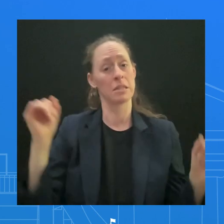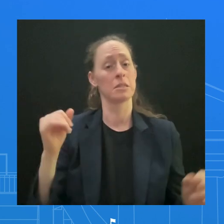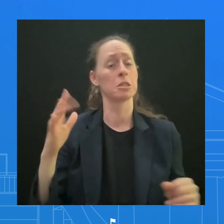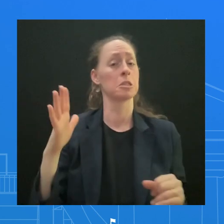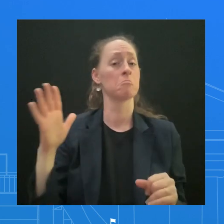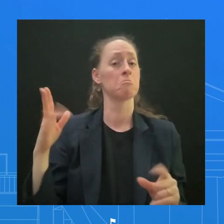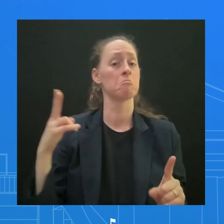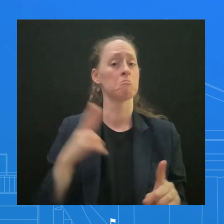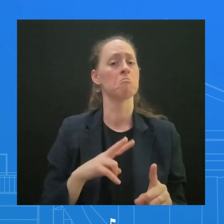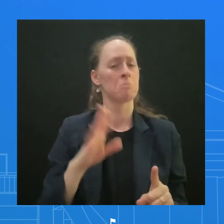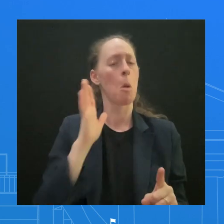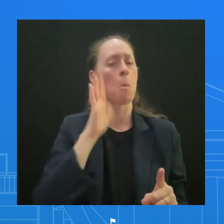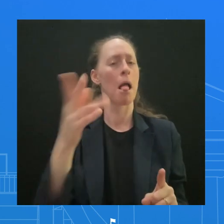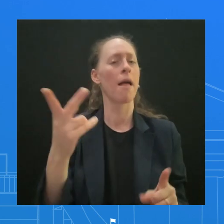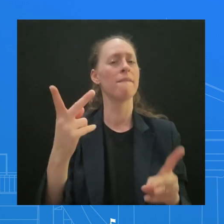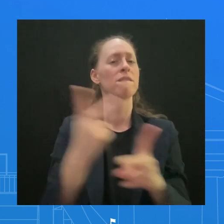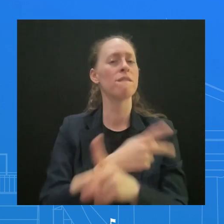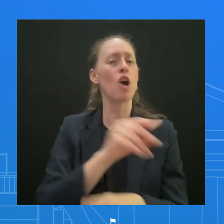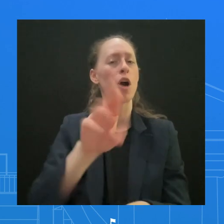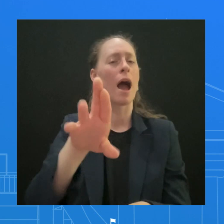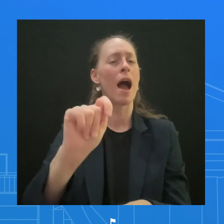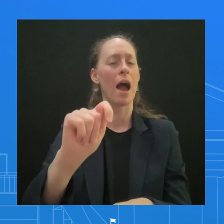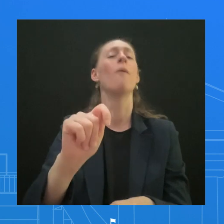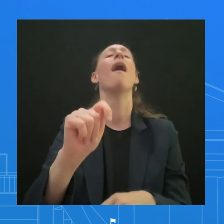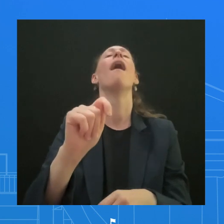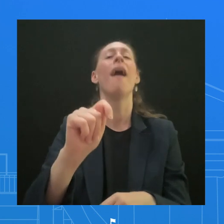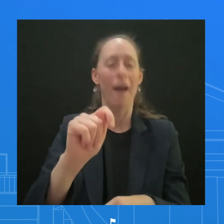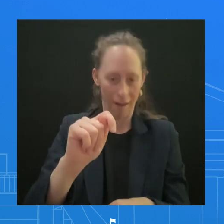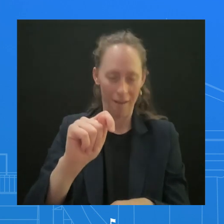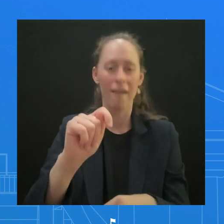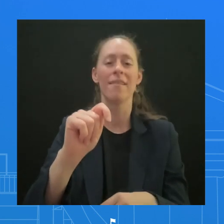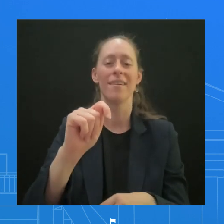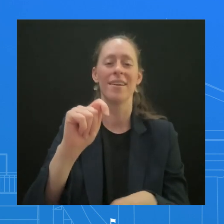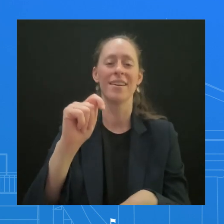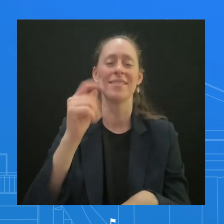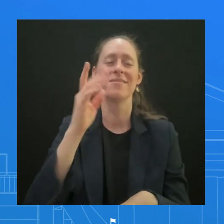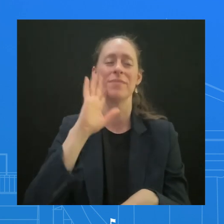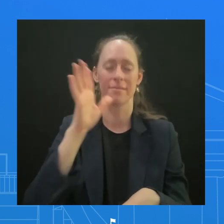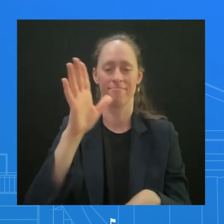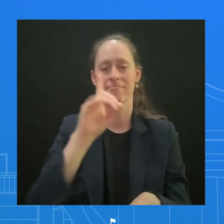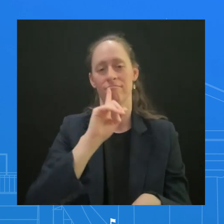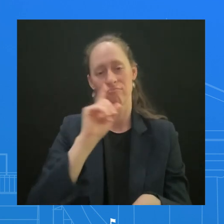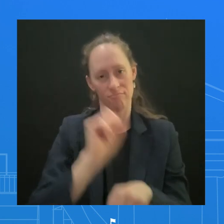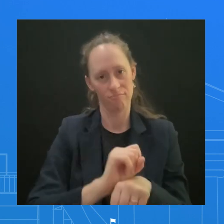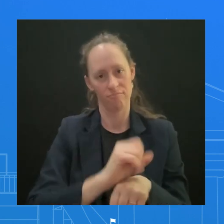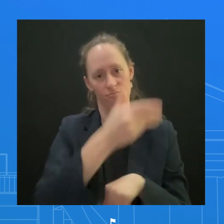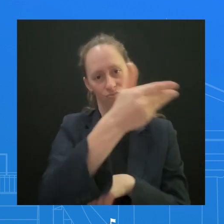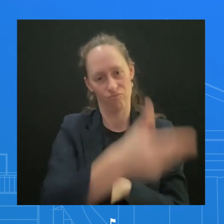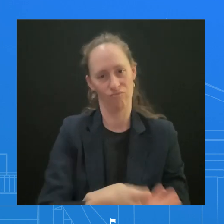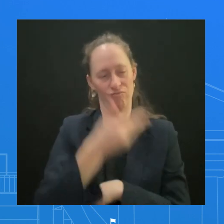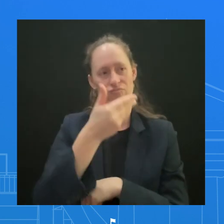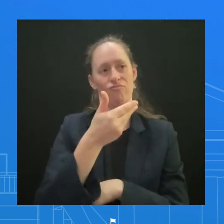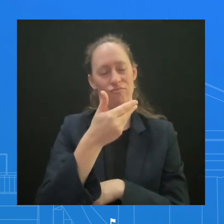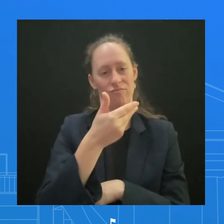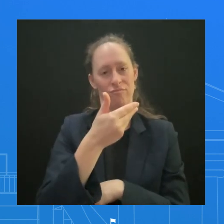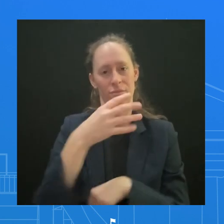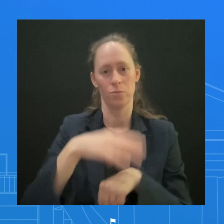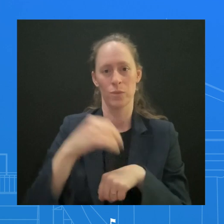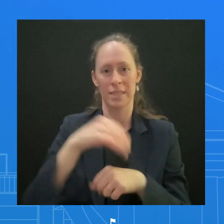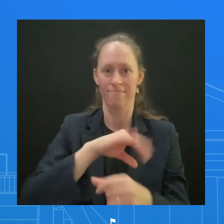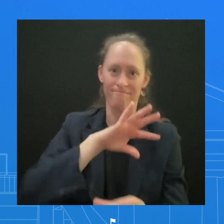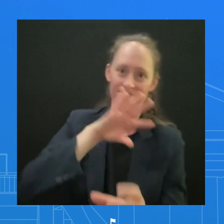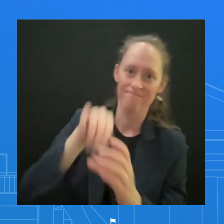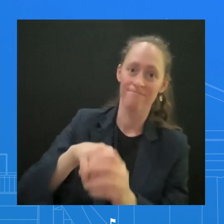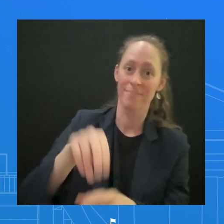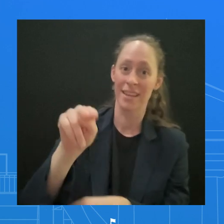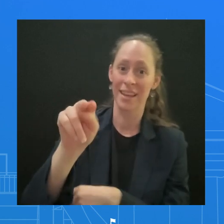able to welcome Sweden as the 32nd ally in NATO. I couldn't begin right now to give you like a time frame of what